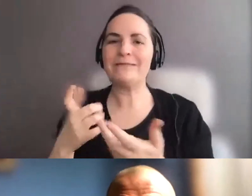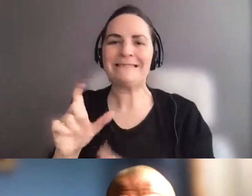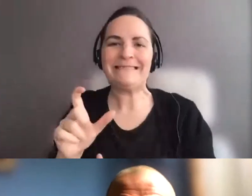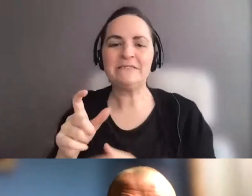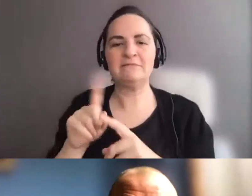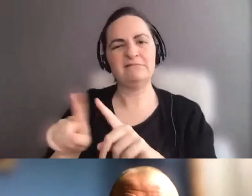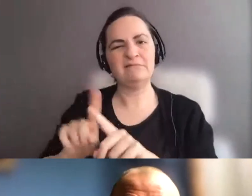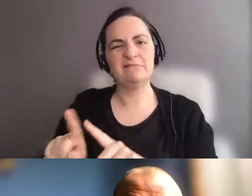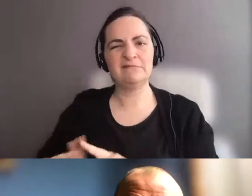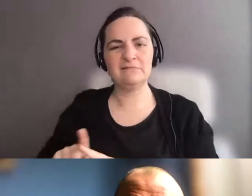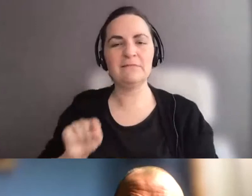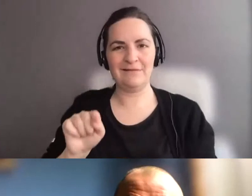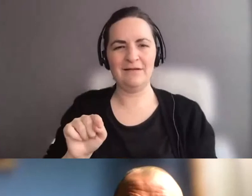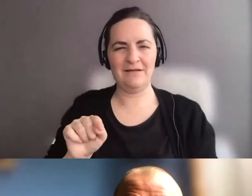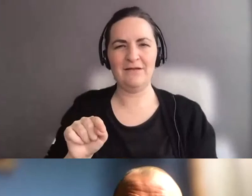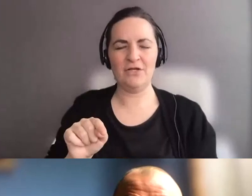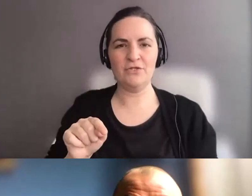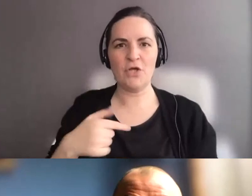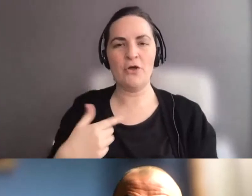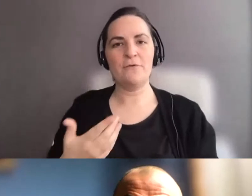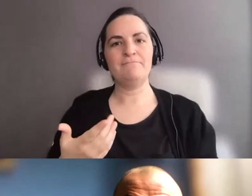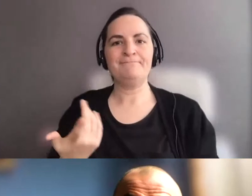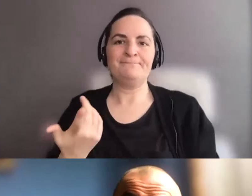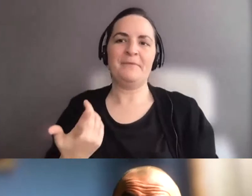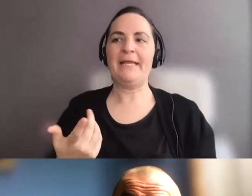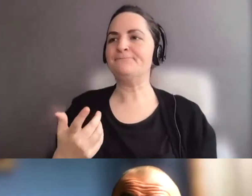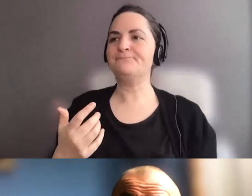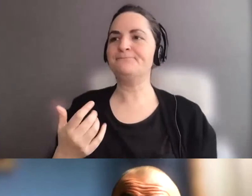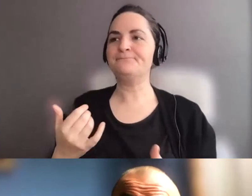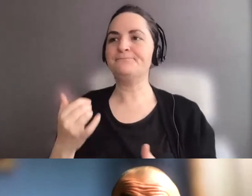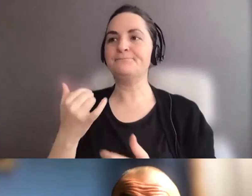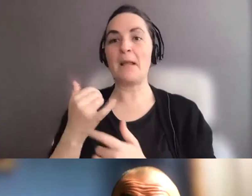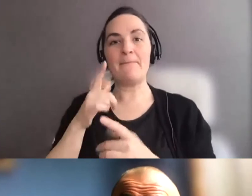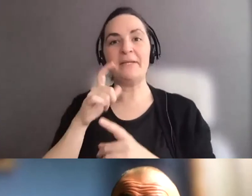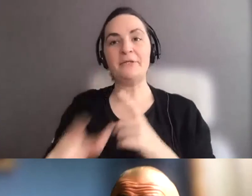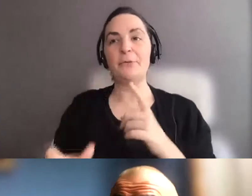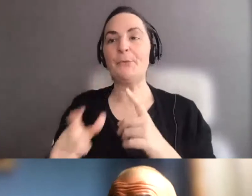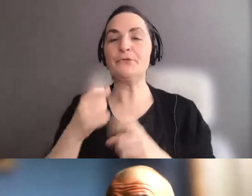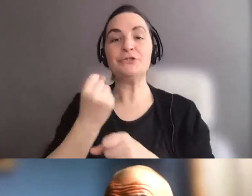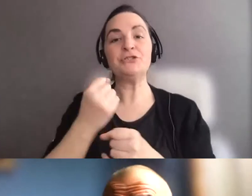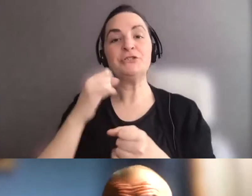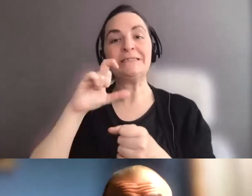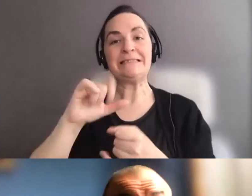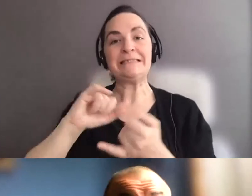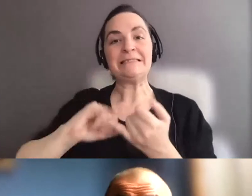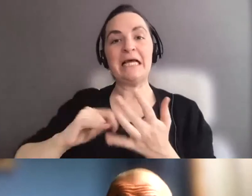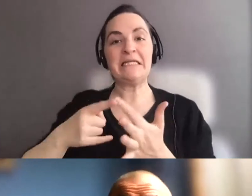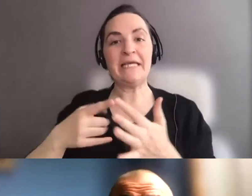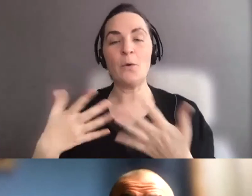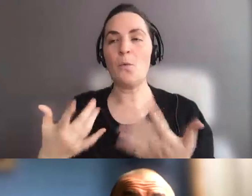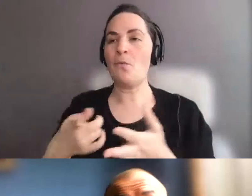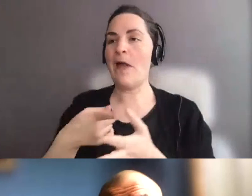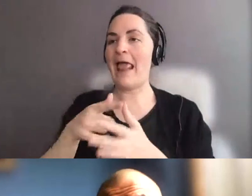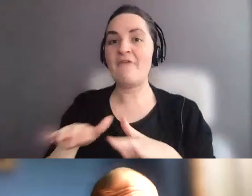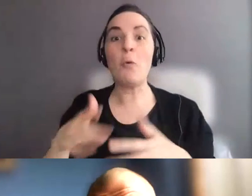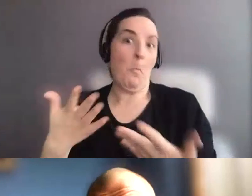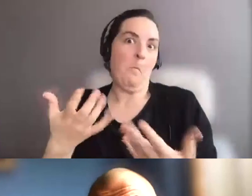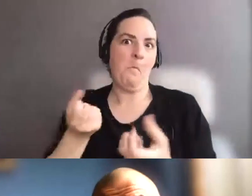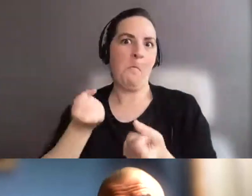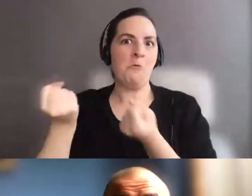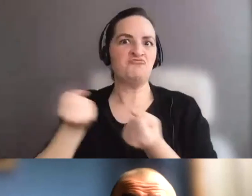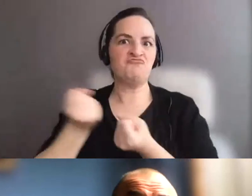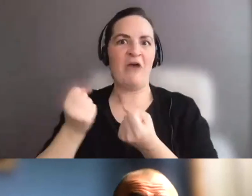So it's the sort of thing you get when you've done your GCSEs or your A-levels, or the sort of thing when you've done a driving test. You get to the end of